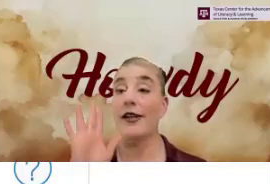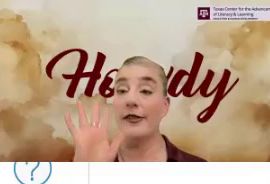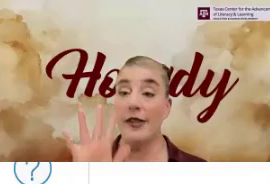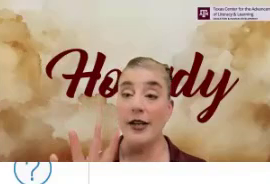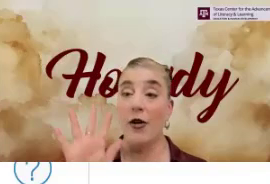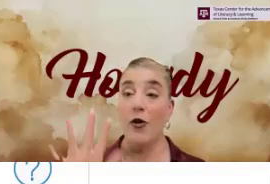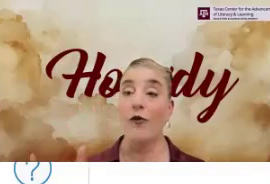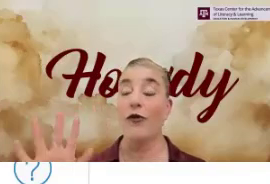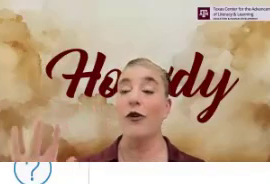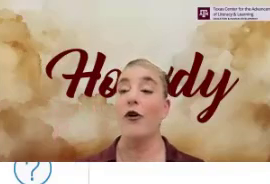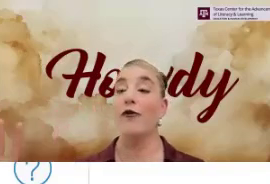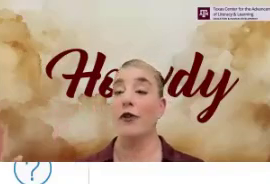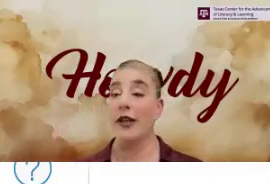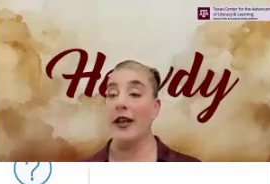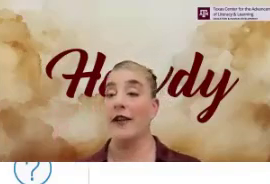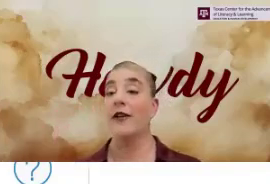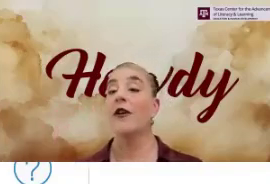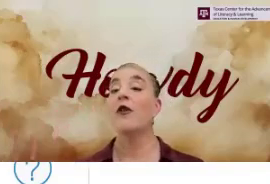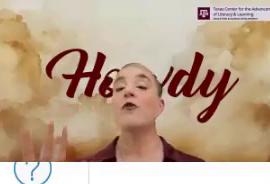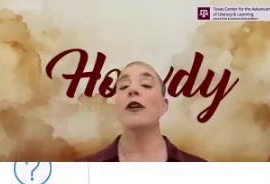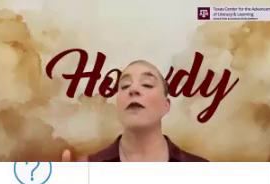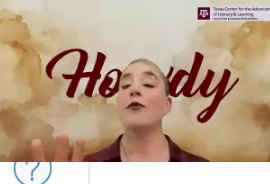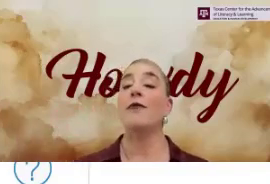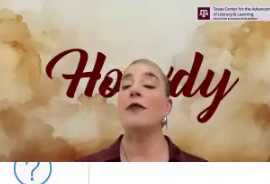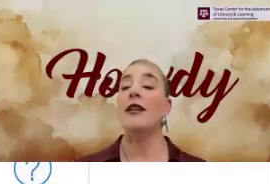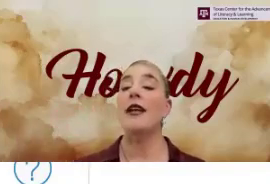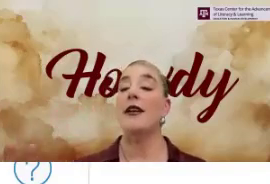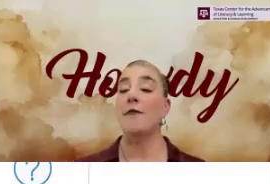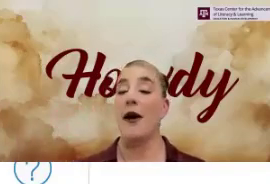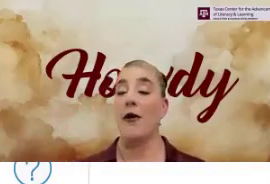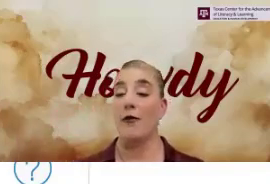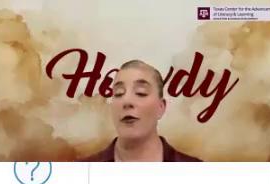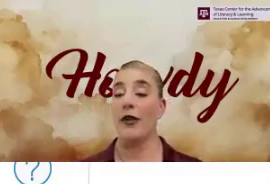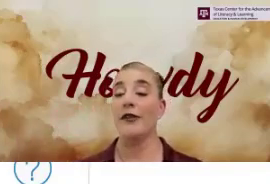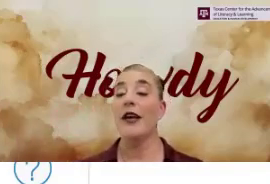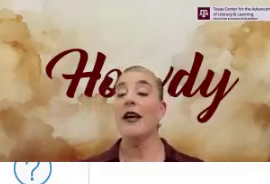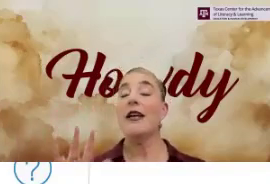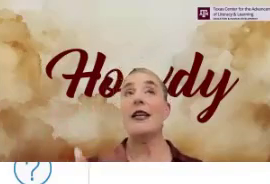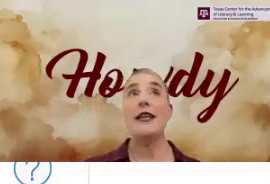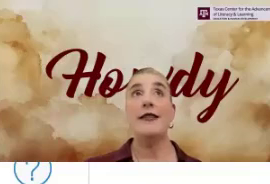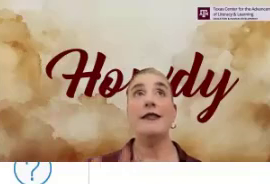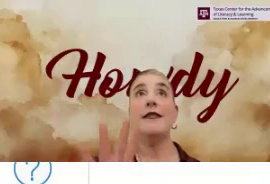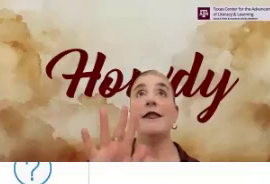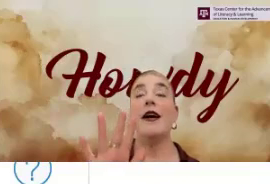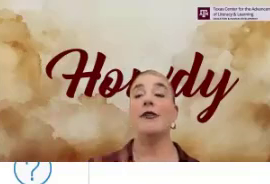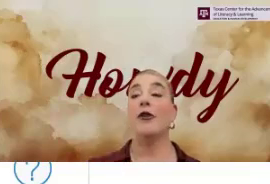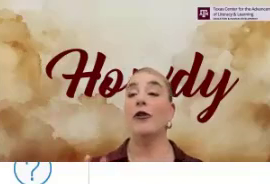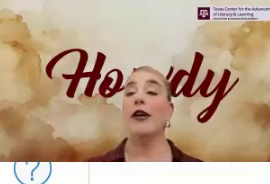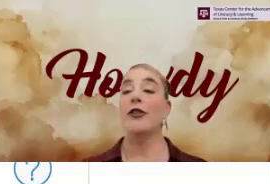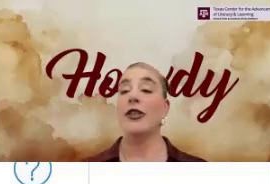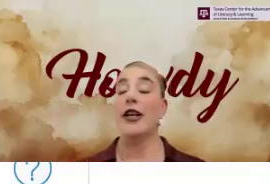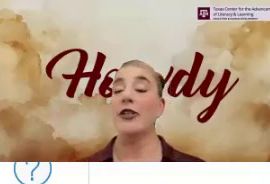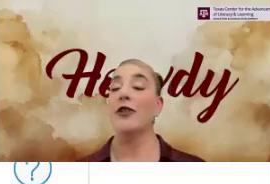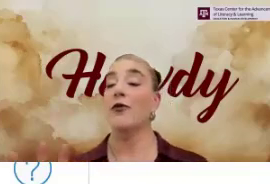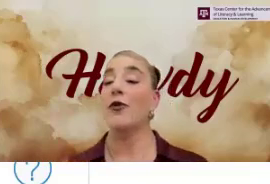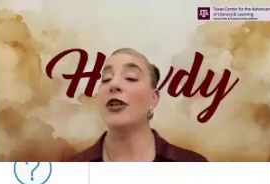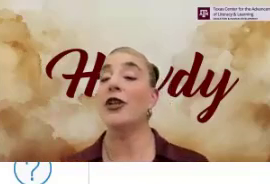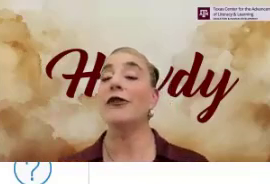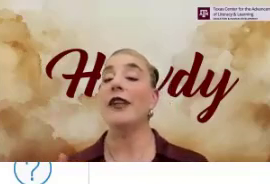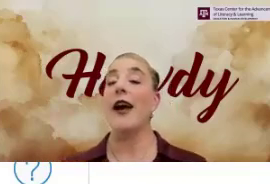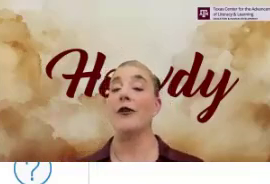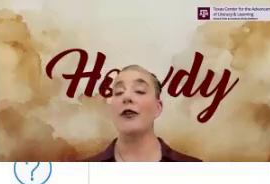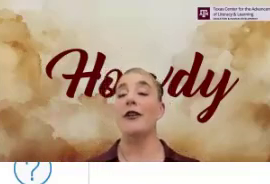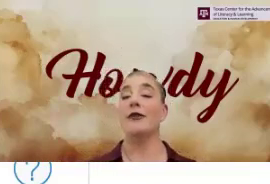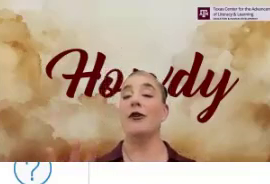important because I see it over and over again when I'm remediating PowerPoints. In adult education,